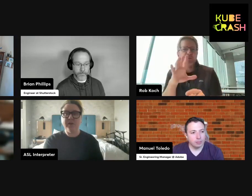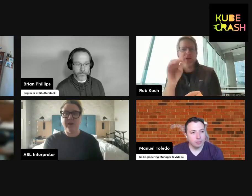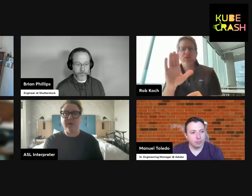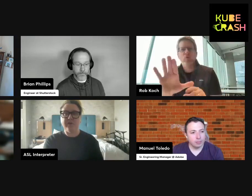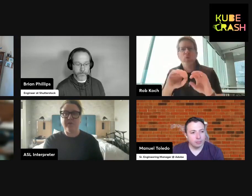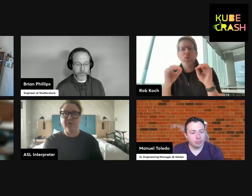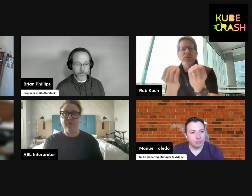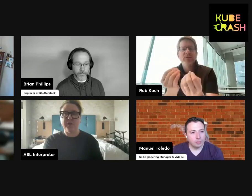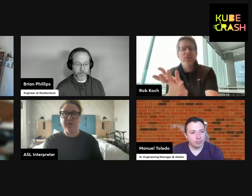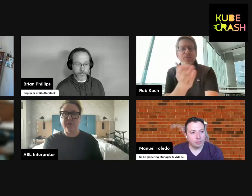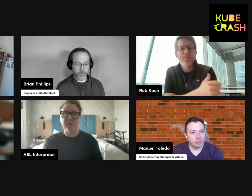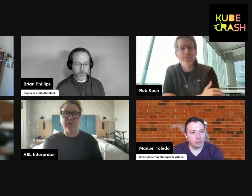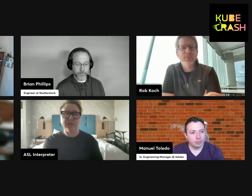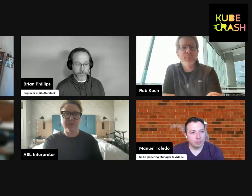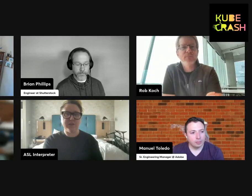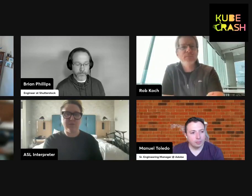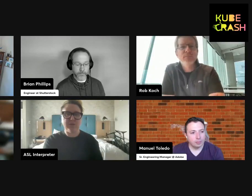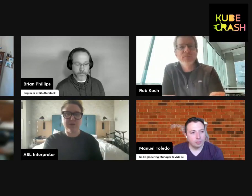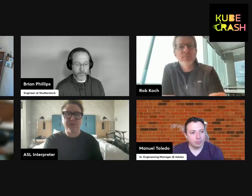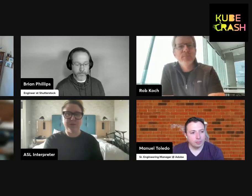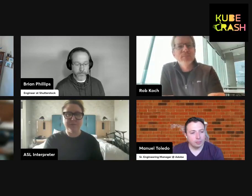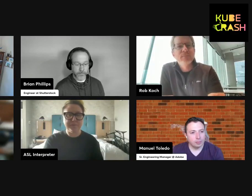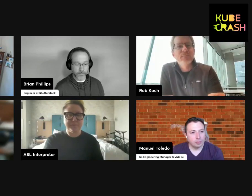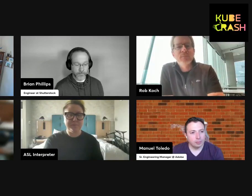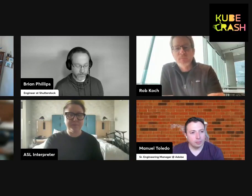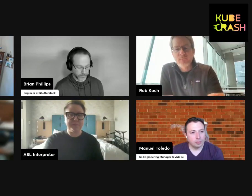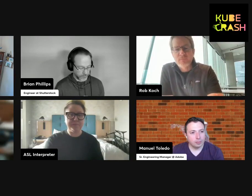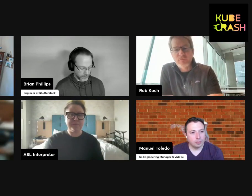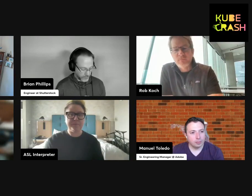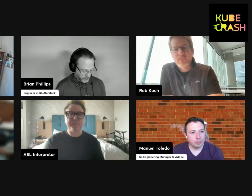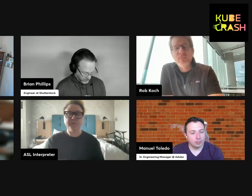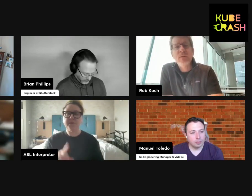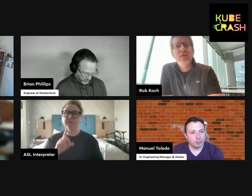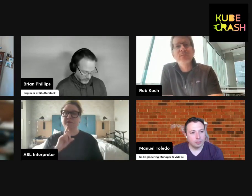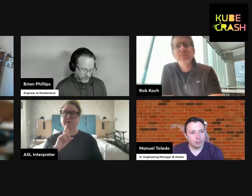valuable for you and your organization with IDP? Sure.